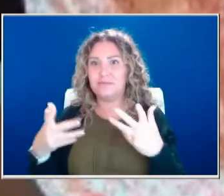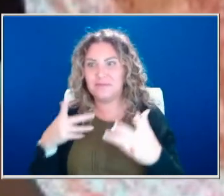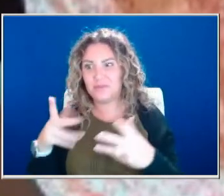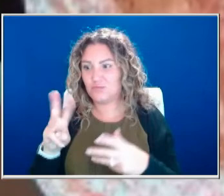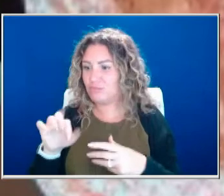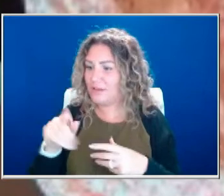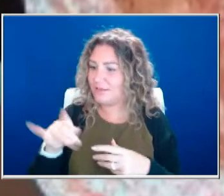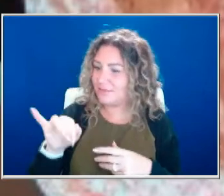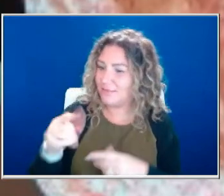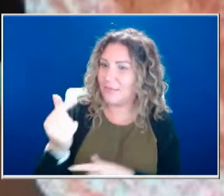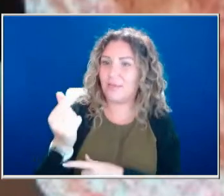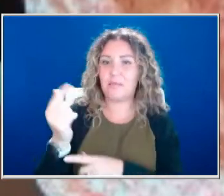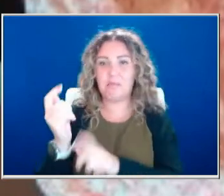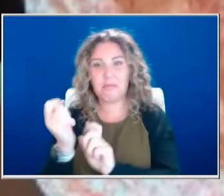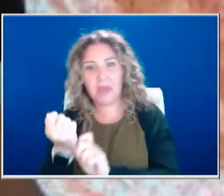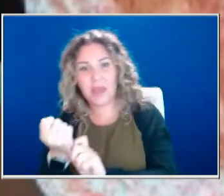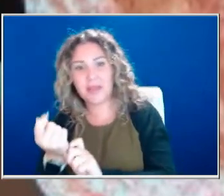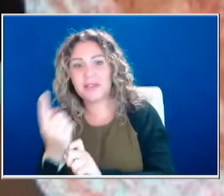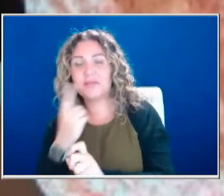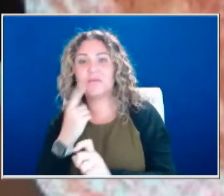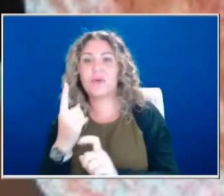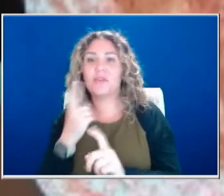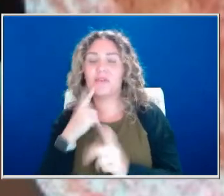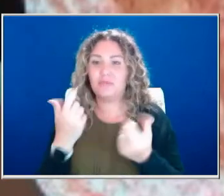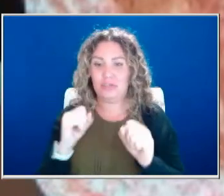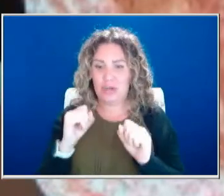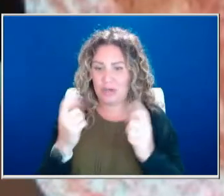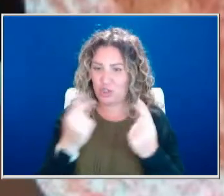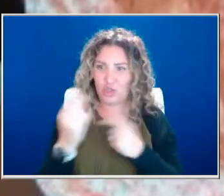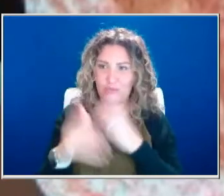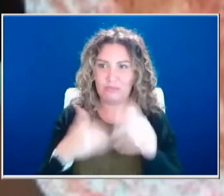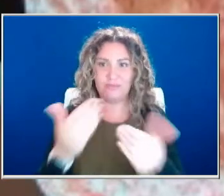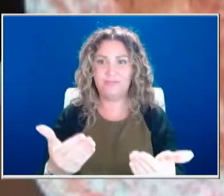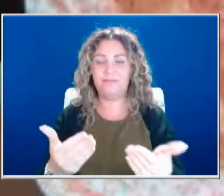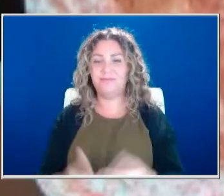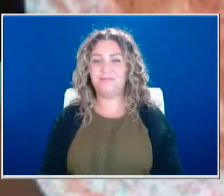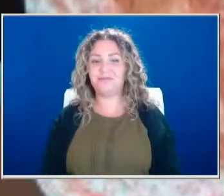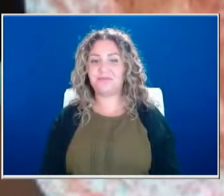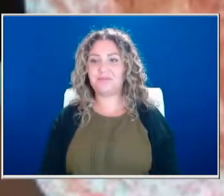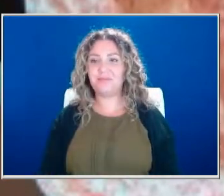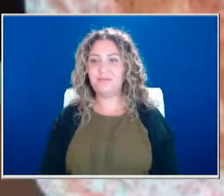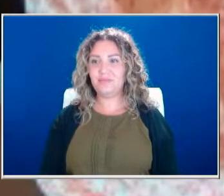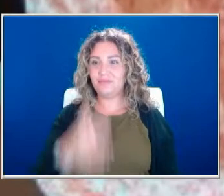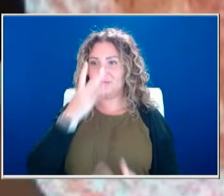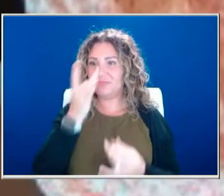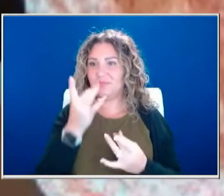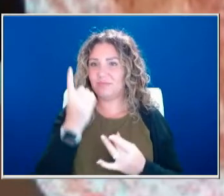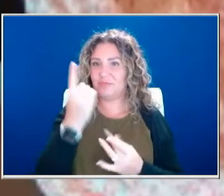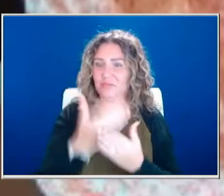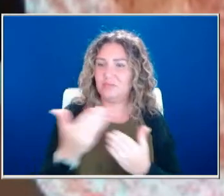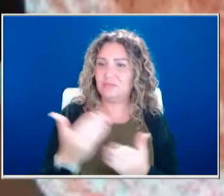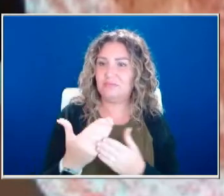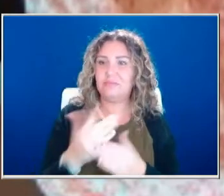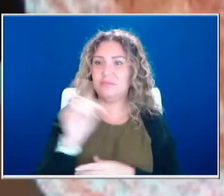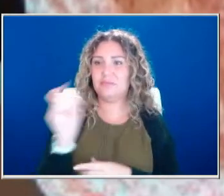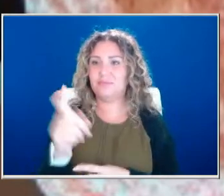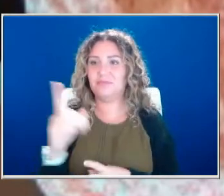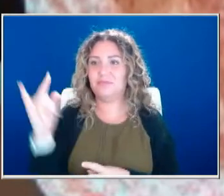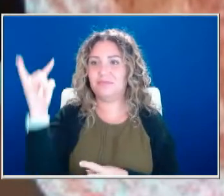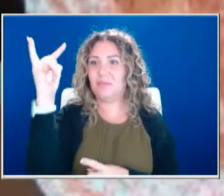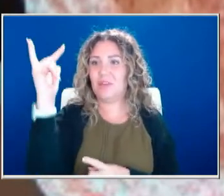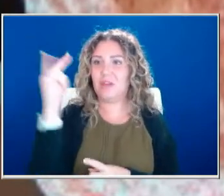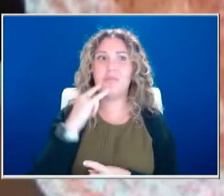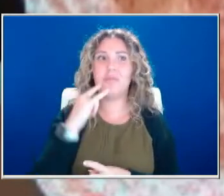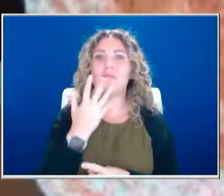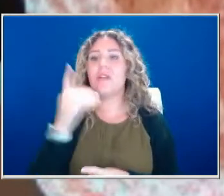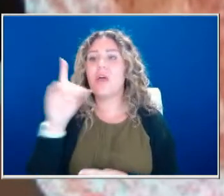to normal and try to still go about doing things. It's interesting because one of the things that the question about going up the airplane, when we were out in Colorado with his baseball